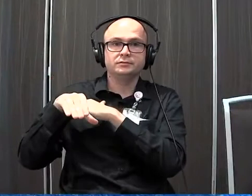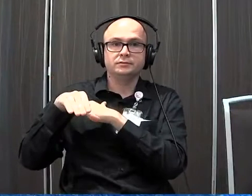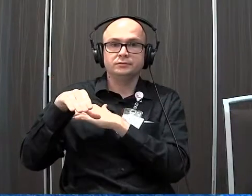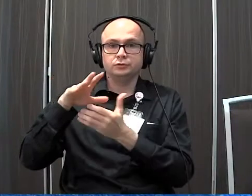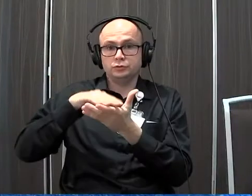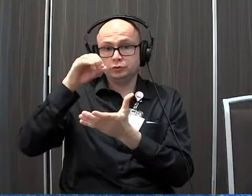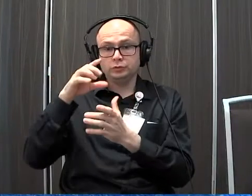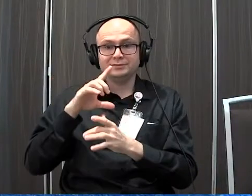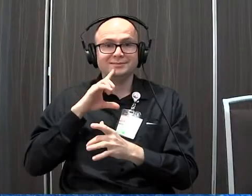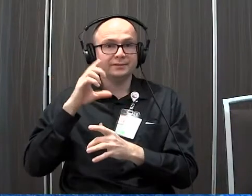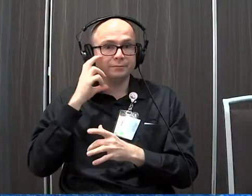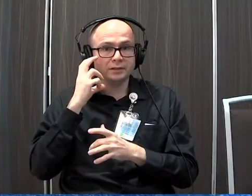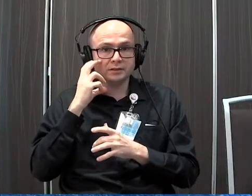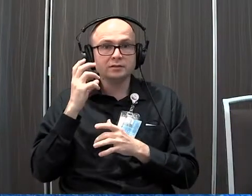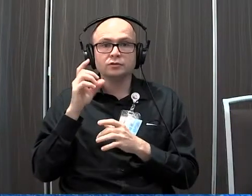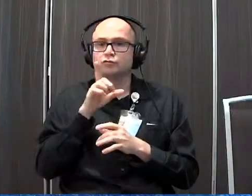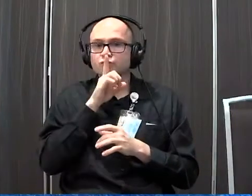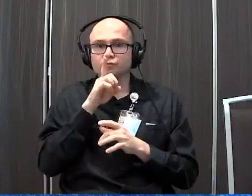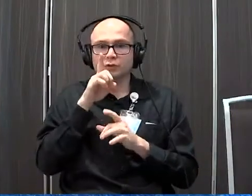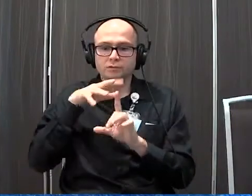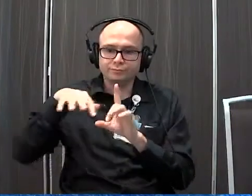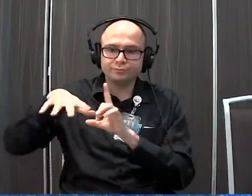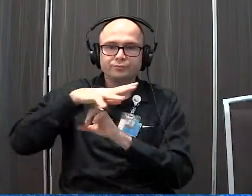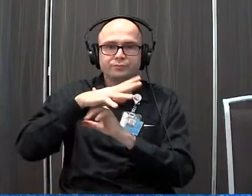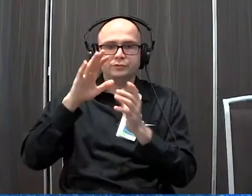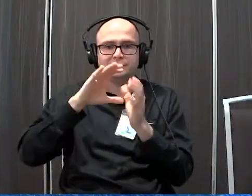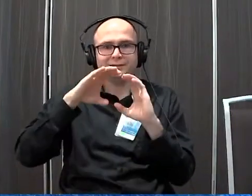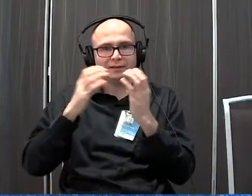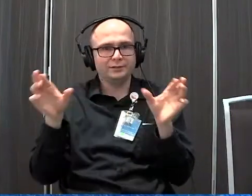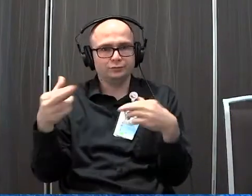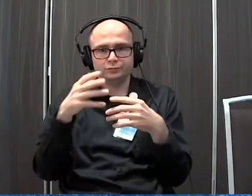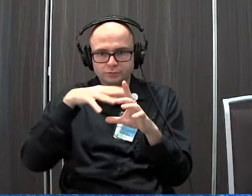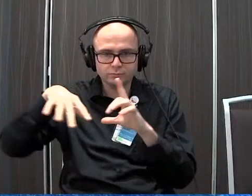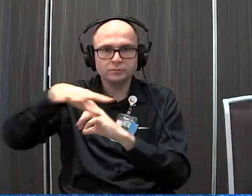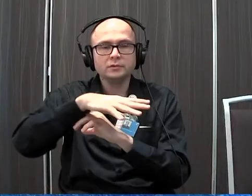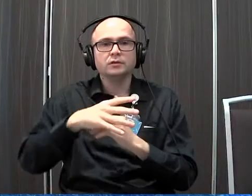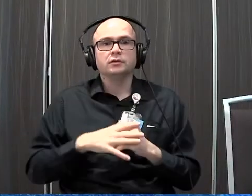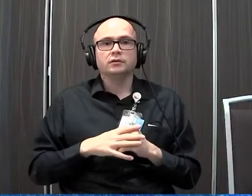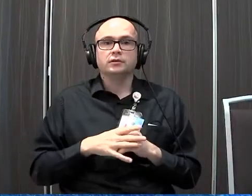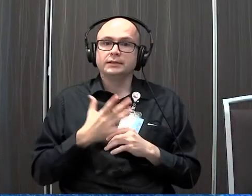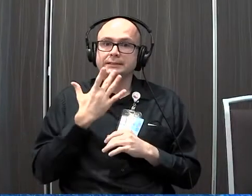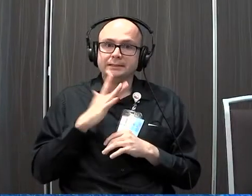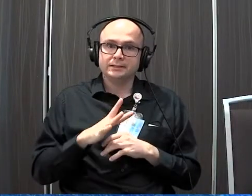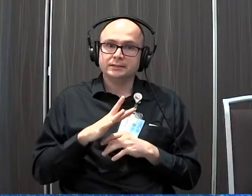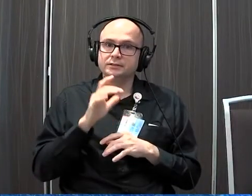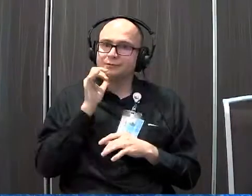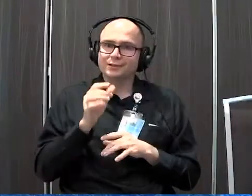are deafblind to help them really access the educational environment. And unfortunately, interveners are not mandated for